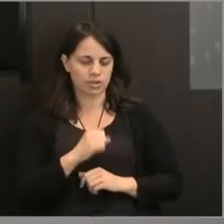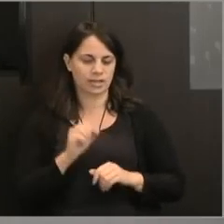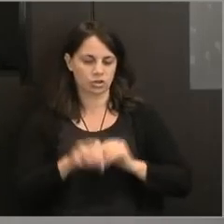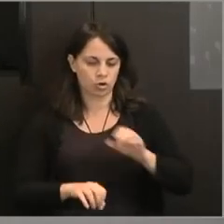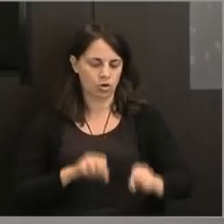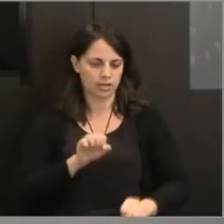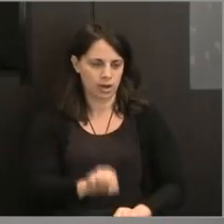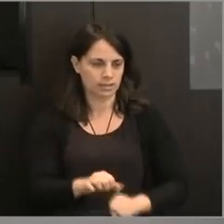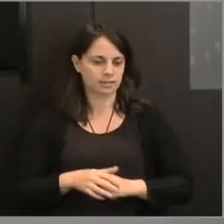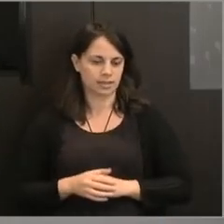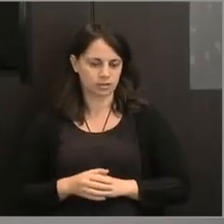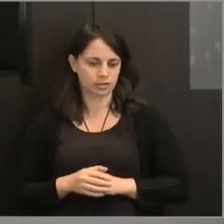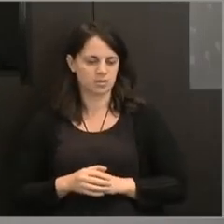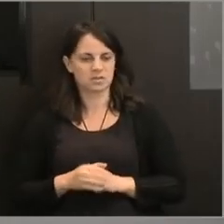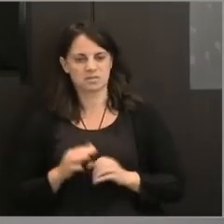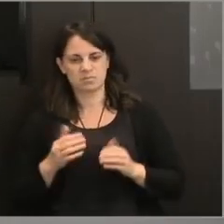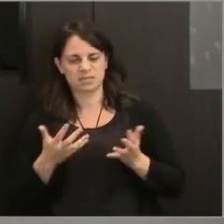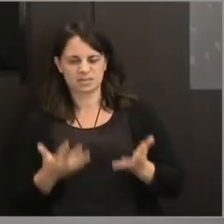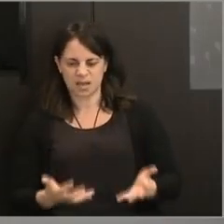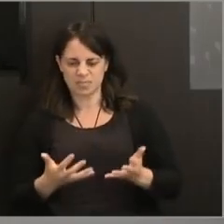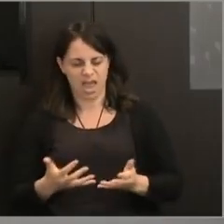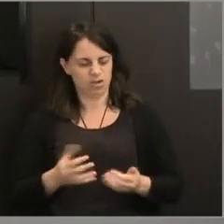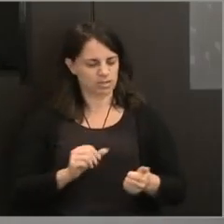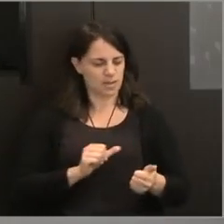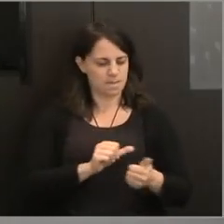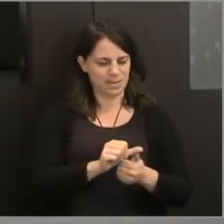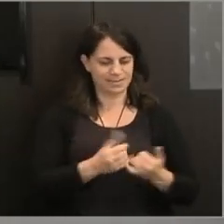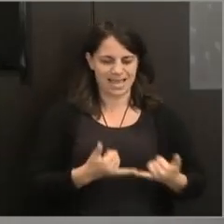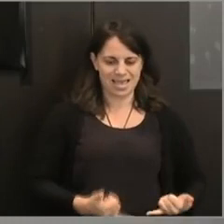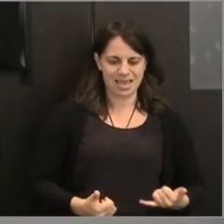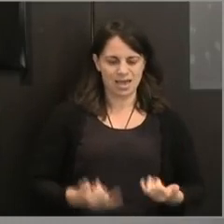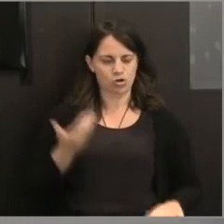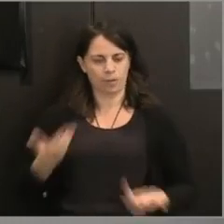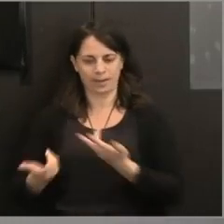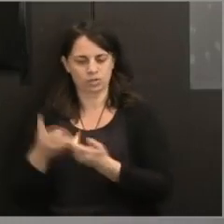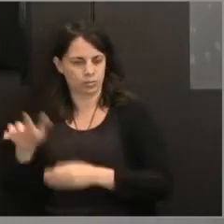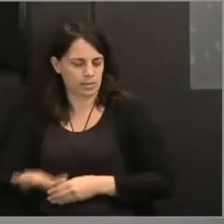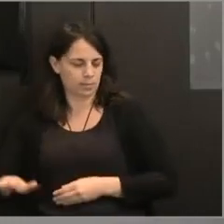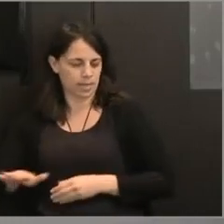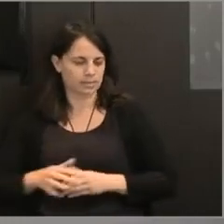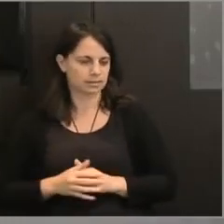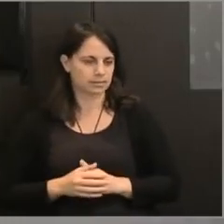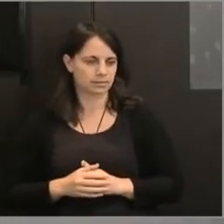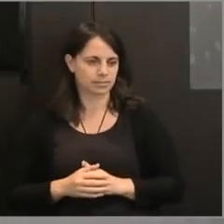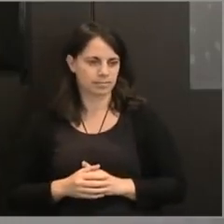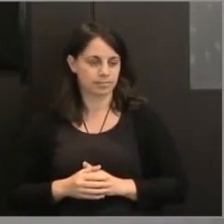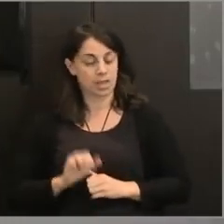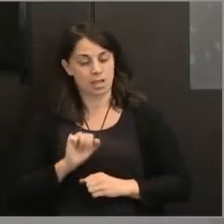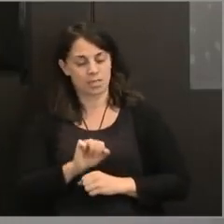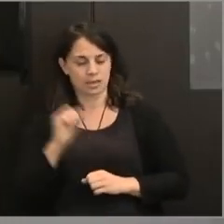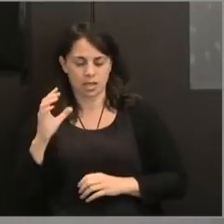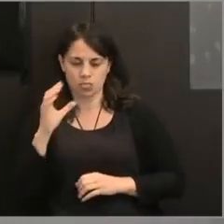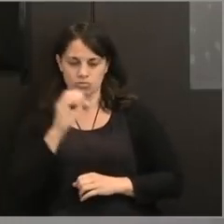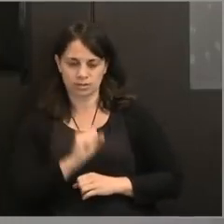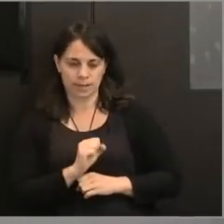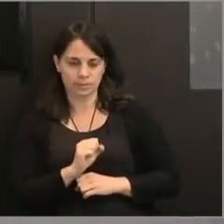was consequently somehow better here than elsewhere. It is that presumption,